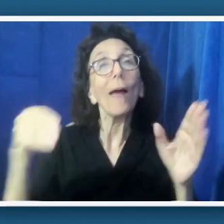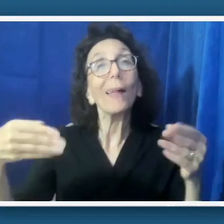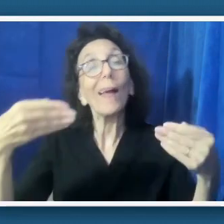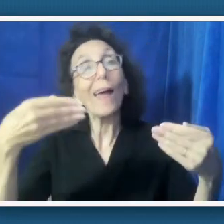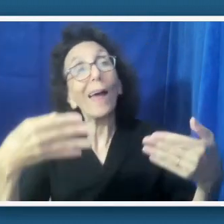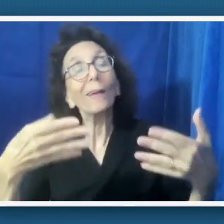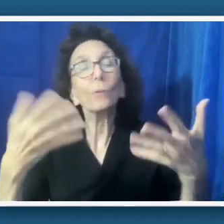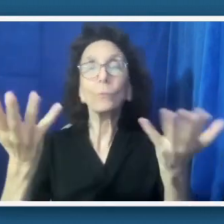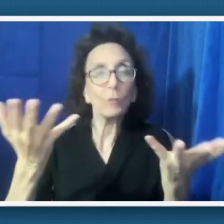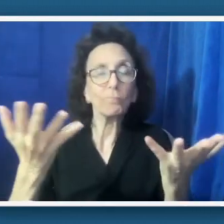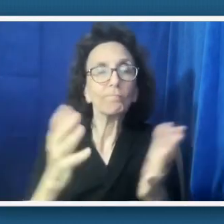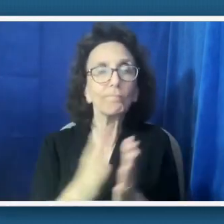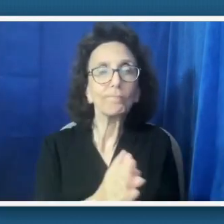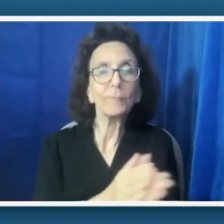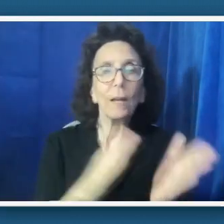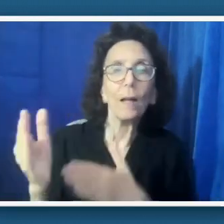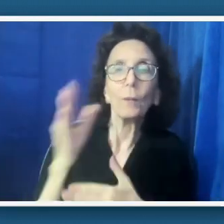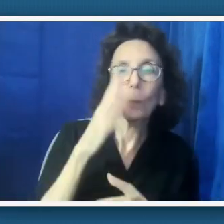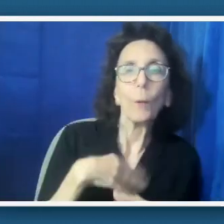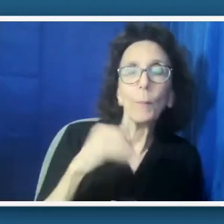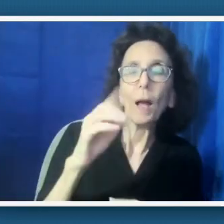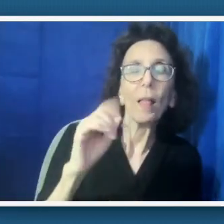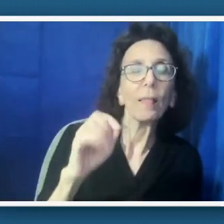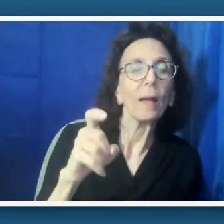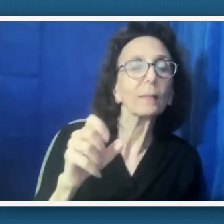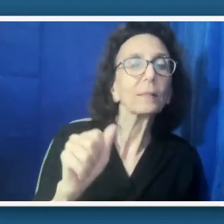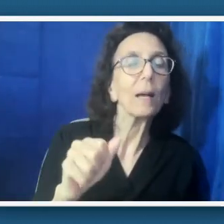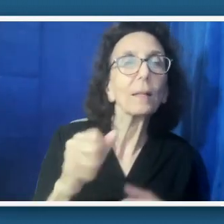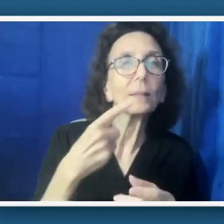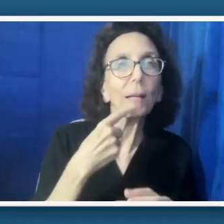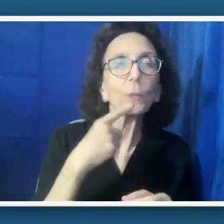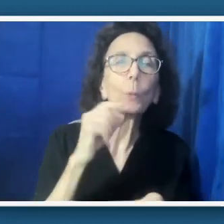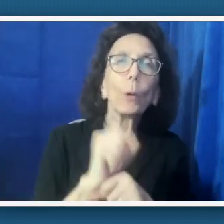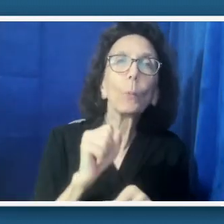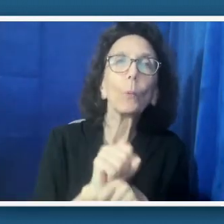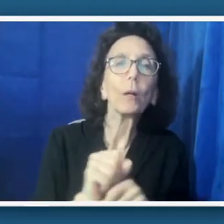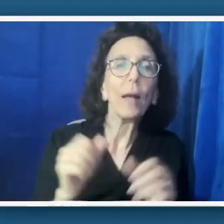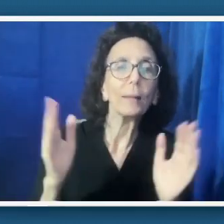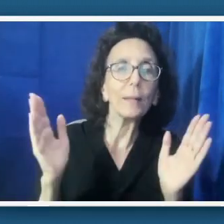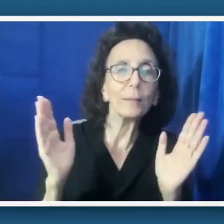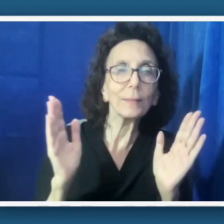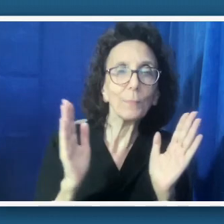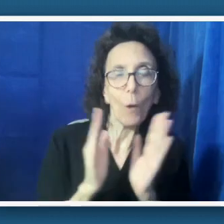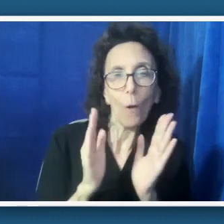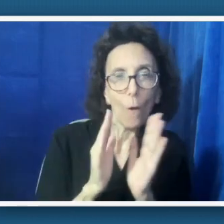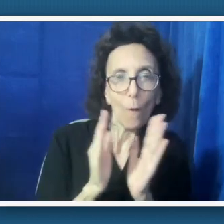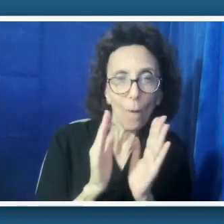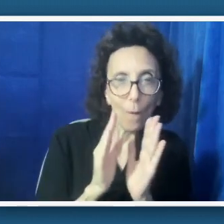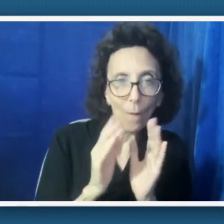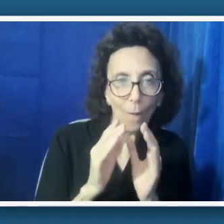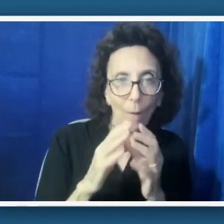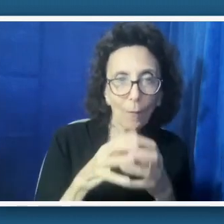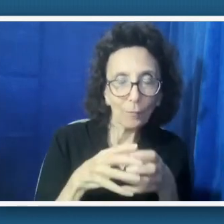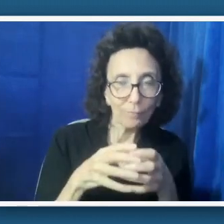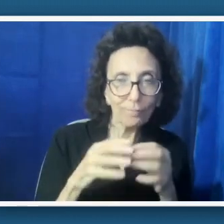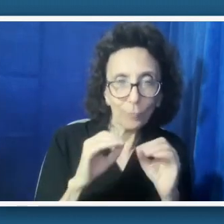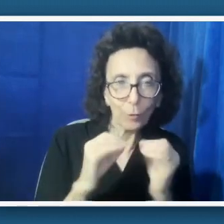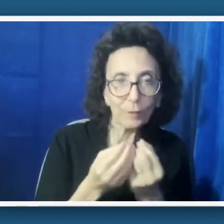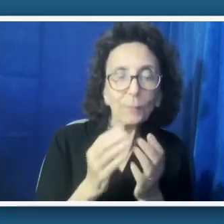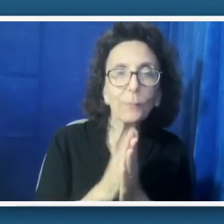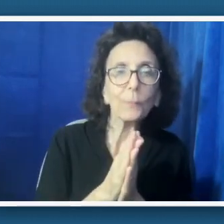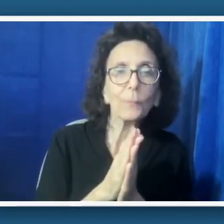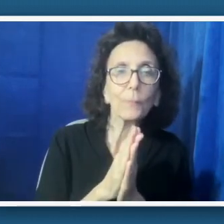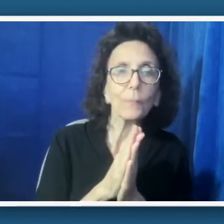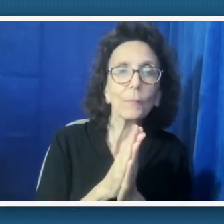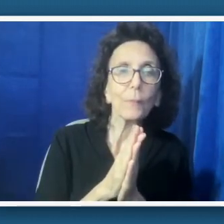Alexa has asked, because we work at one of the lesser attended Smithsonians, what is the best way